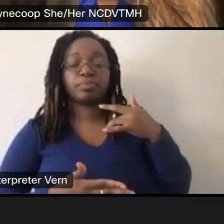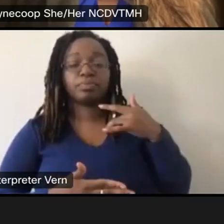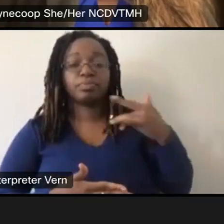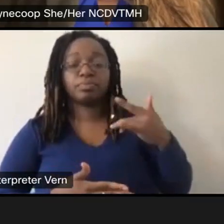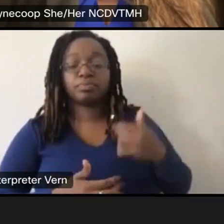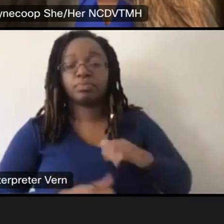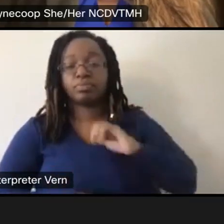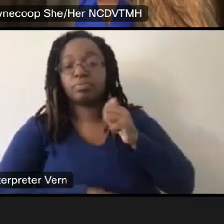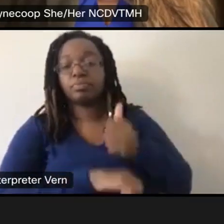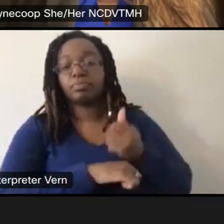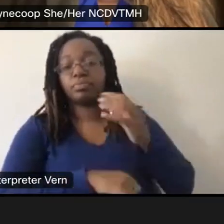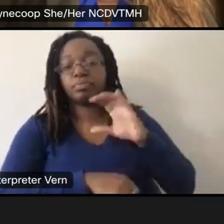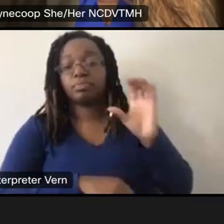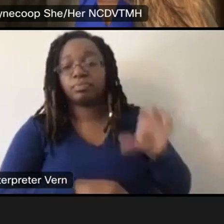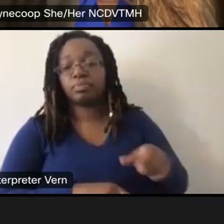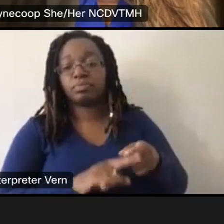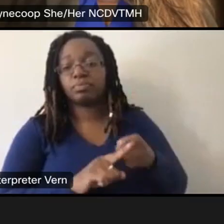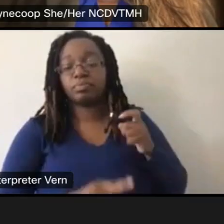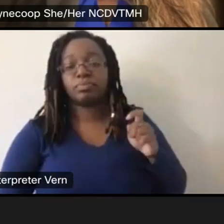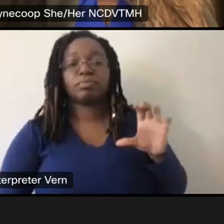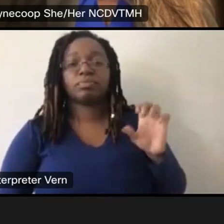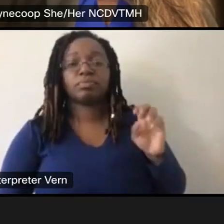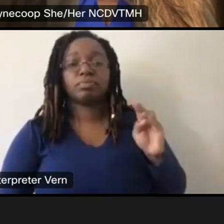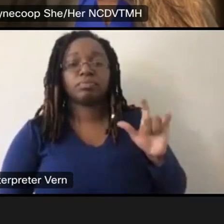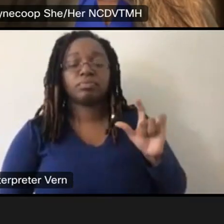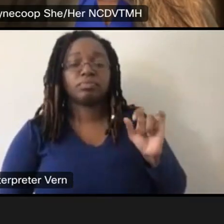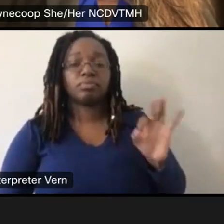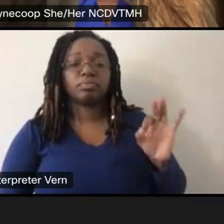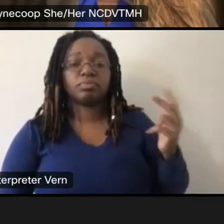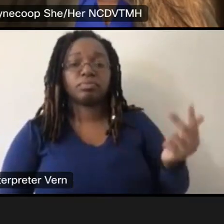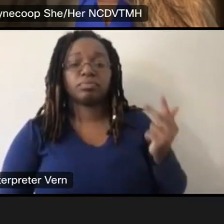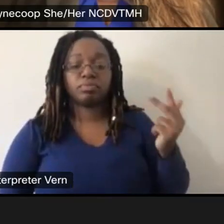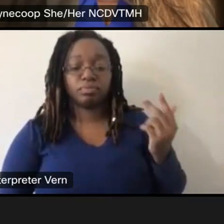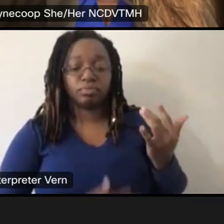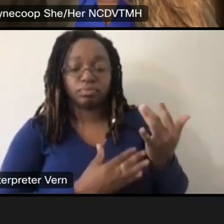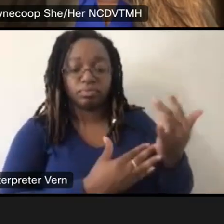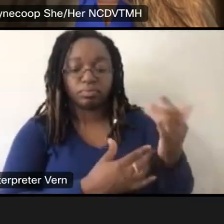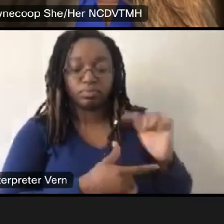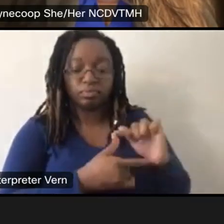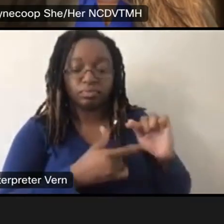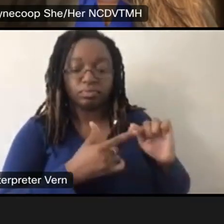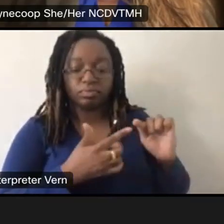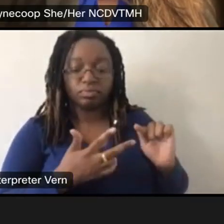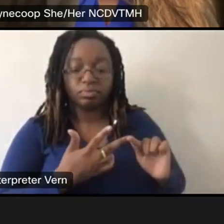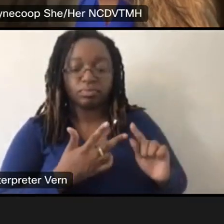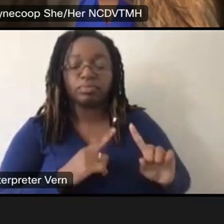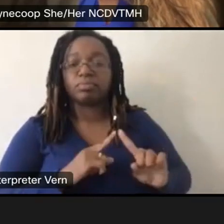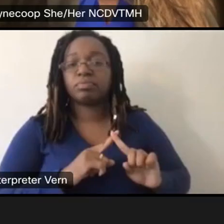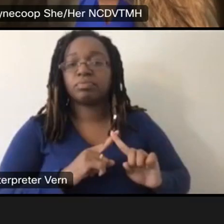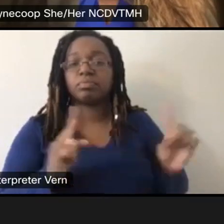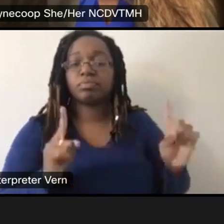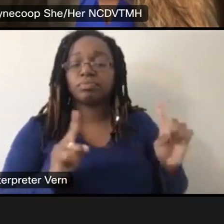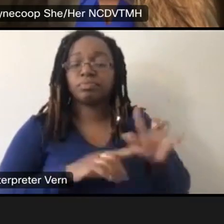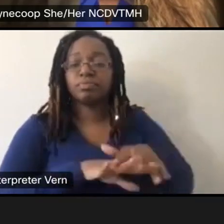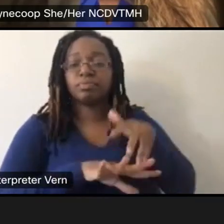unceded homelands of the Council of Three Fires, the Odawa, Ojibwe, and Potawatomi nations. We invite